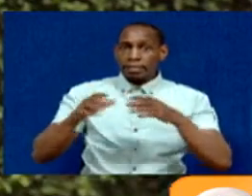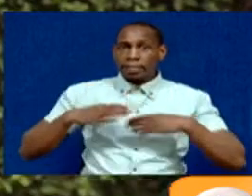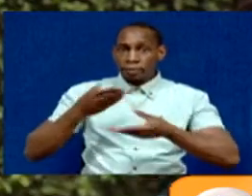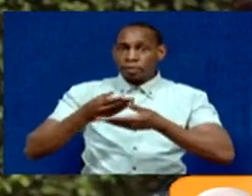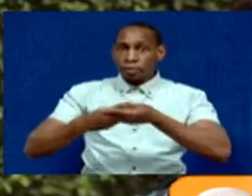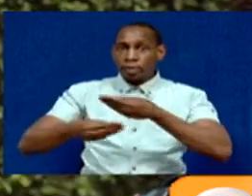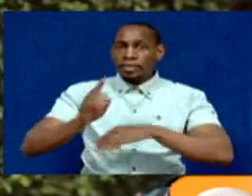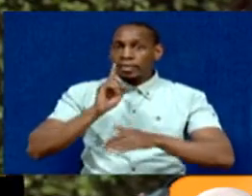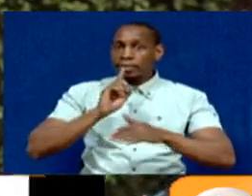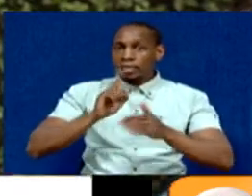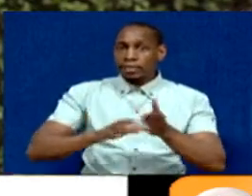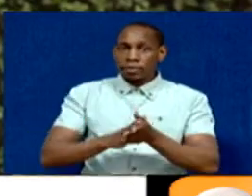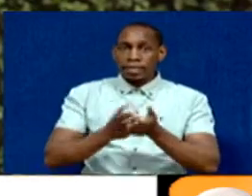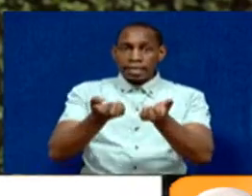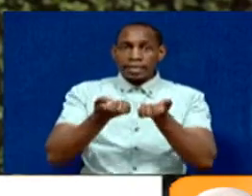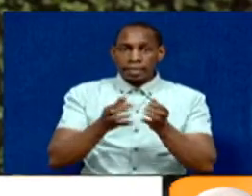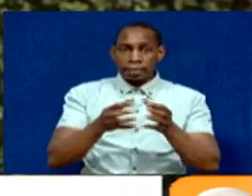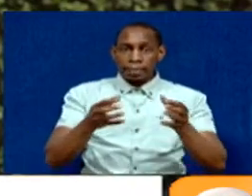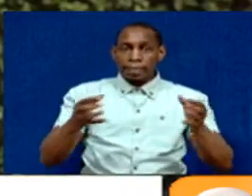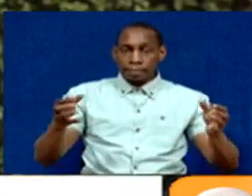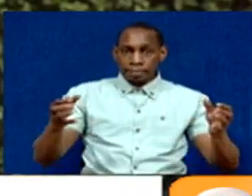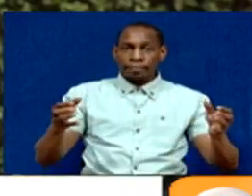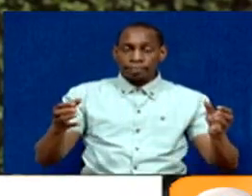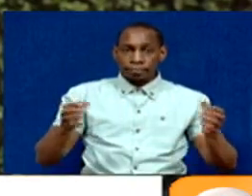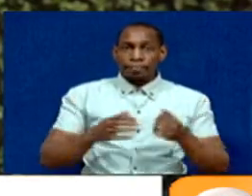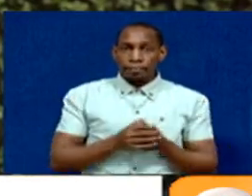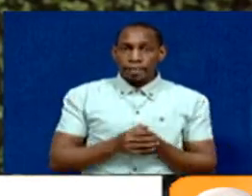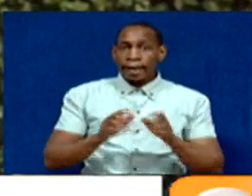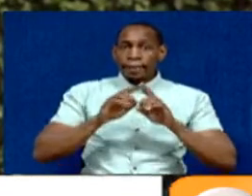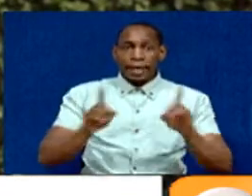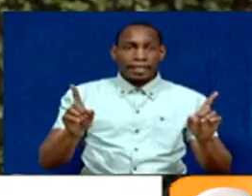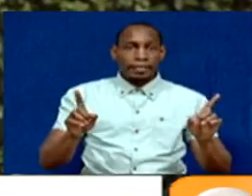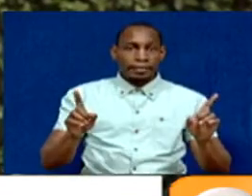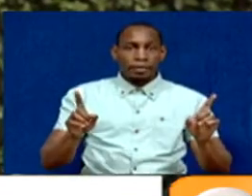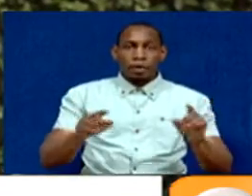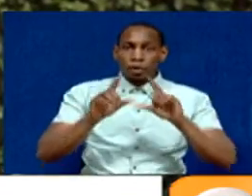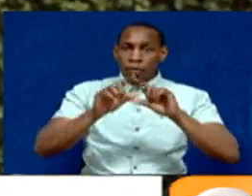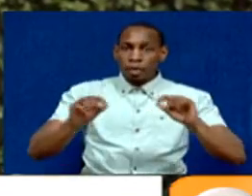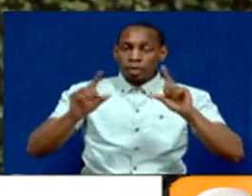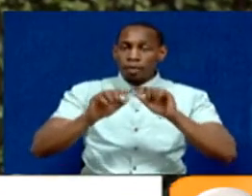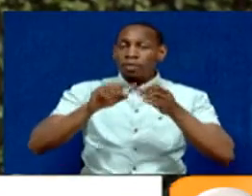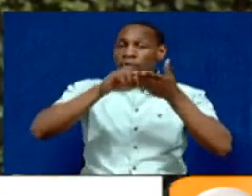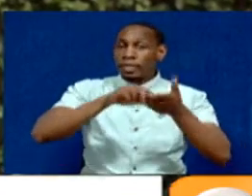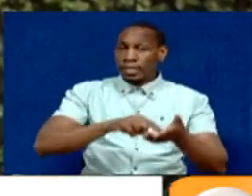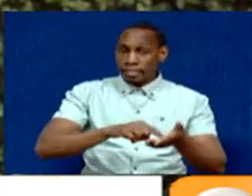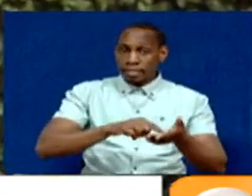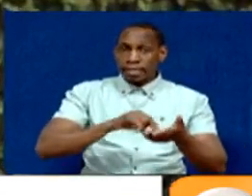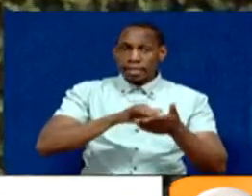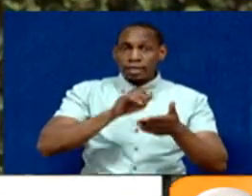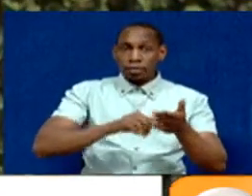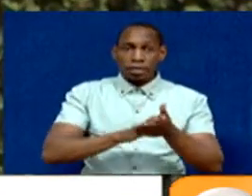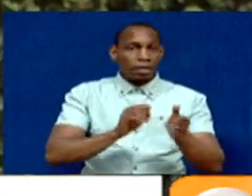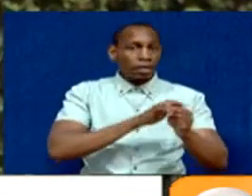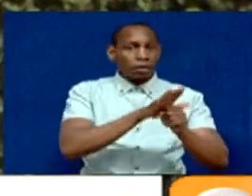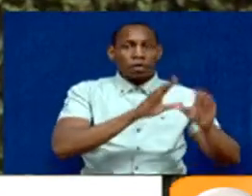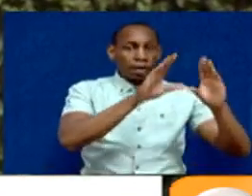supply that, they are seeing some rising demand and some growth in that. However, we keep saying and we emphasize, it is not, the